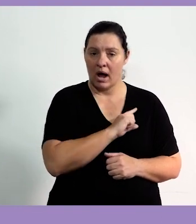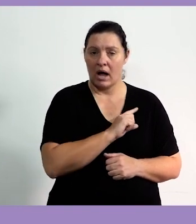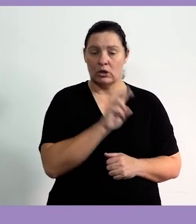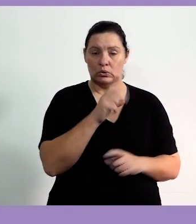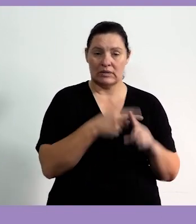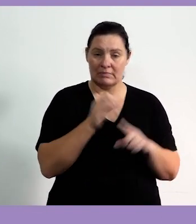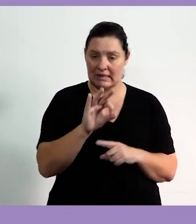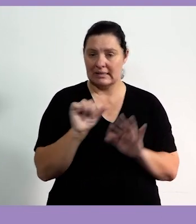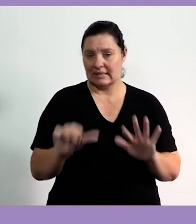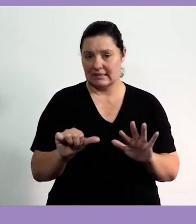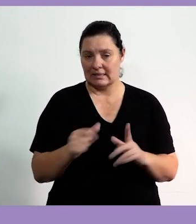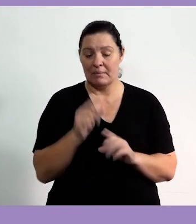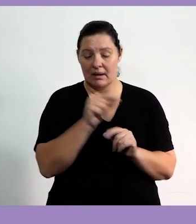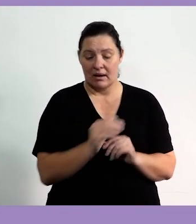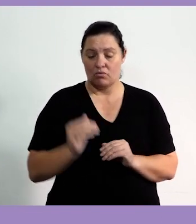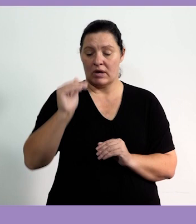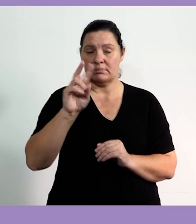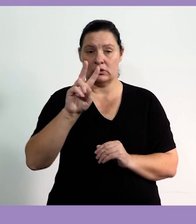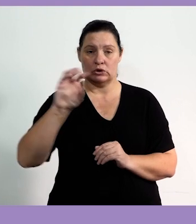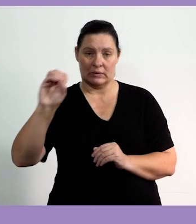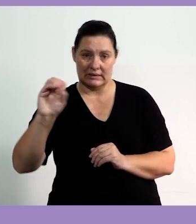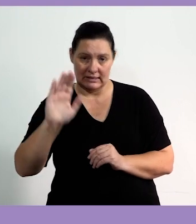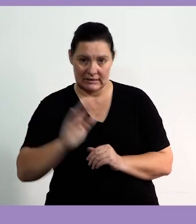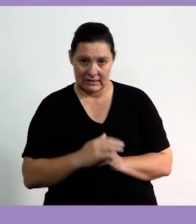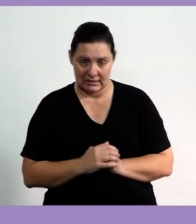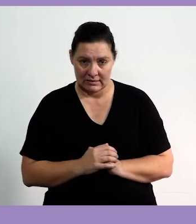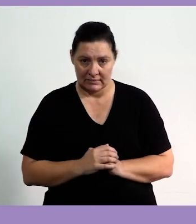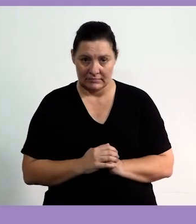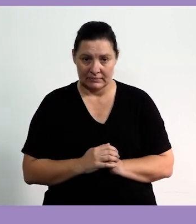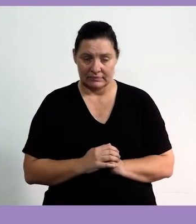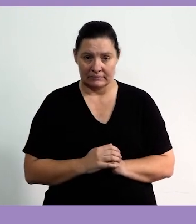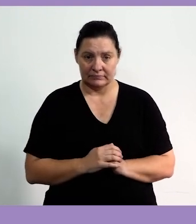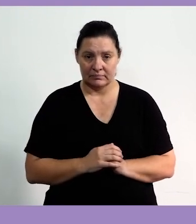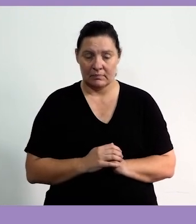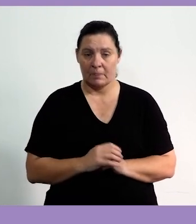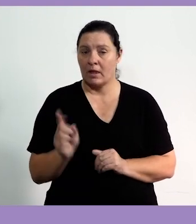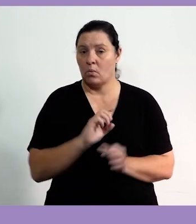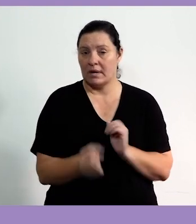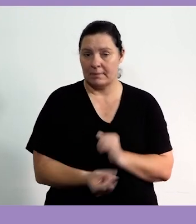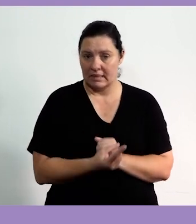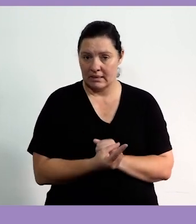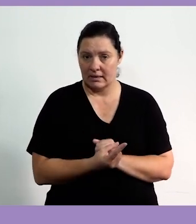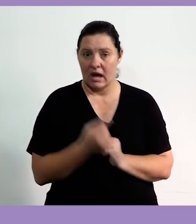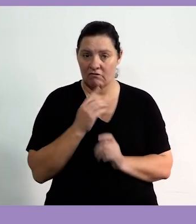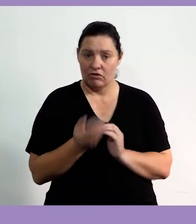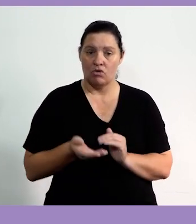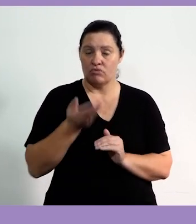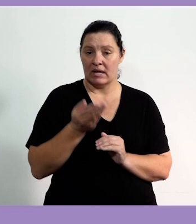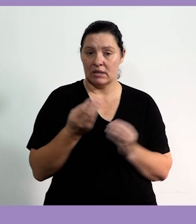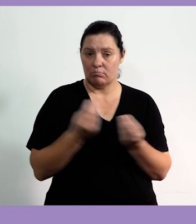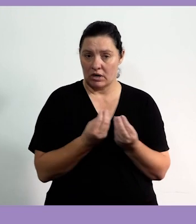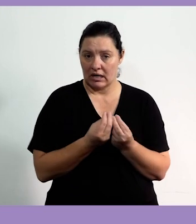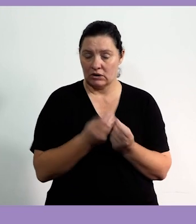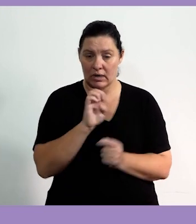multiplied by 3 is 6, and that product is raised to the exponent 20. What happens when